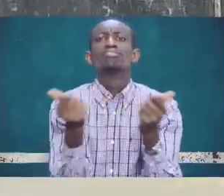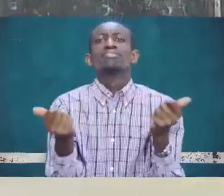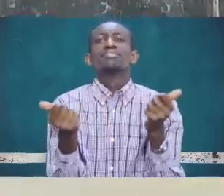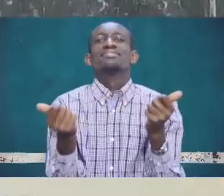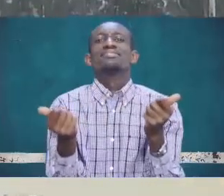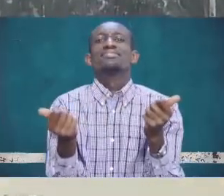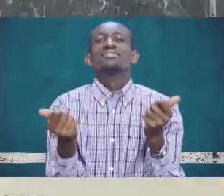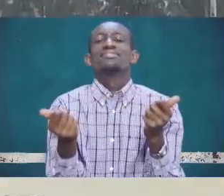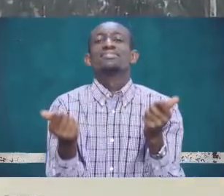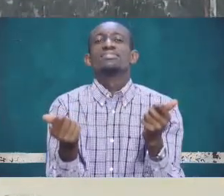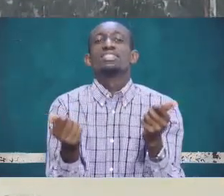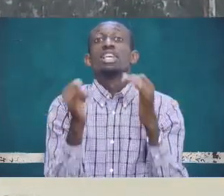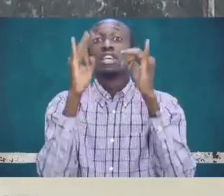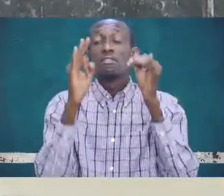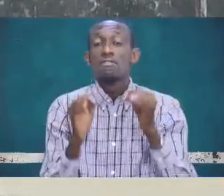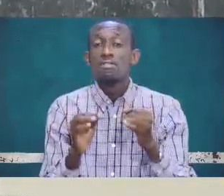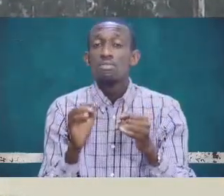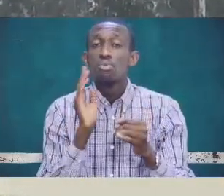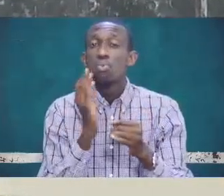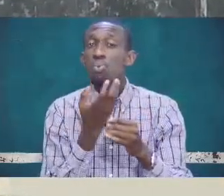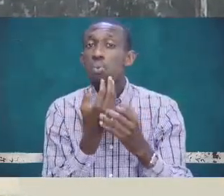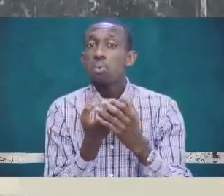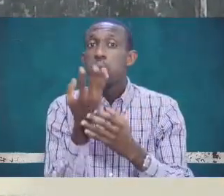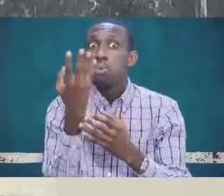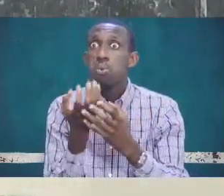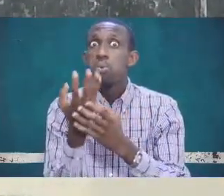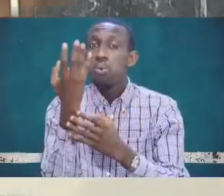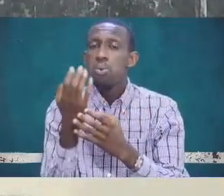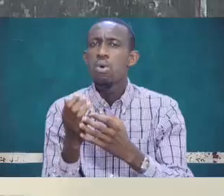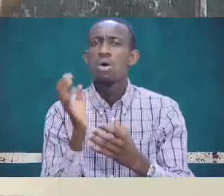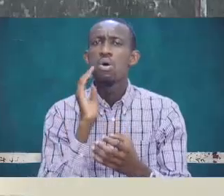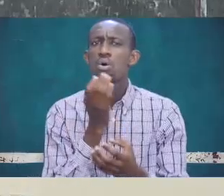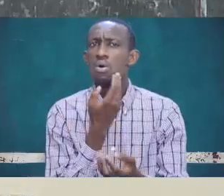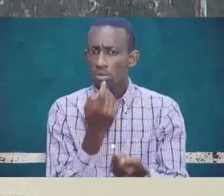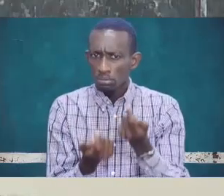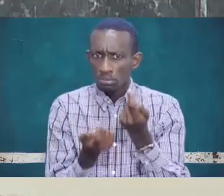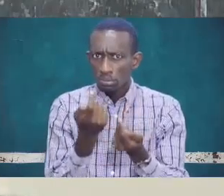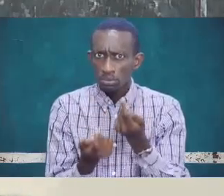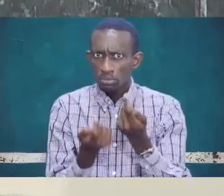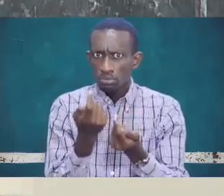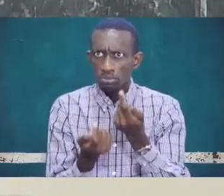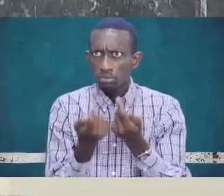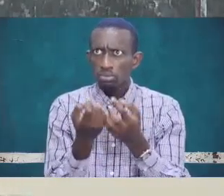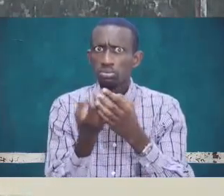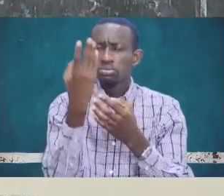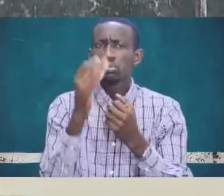And after dissolving it in water, the salt will uniformly distribute